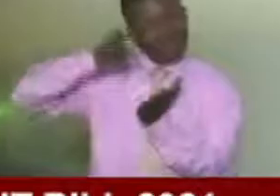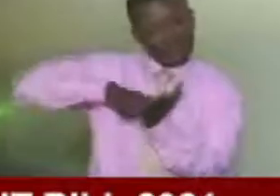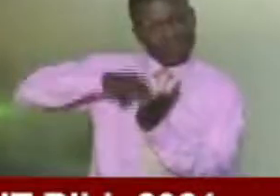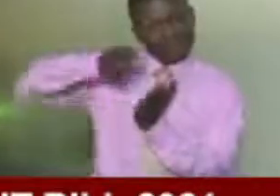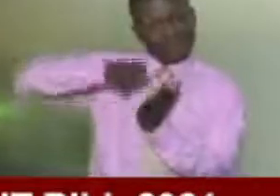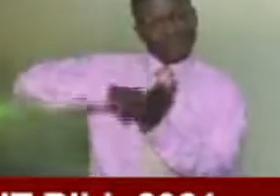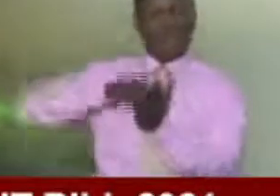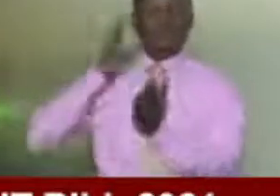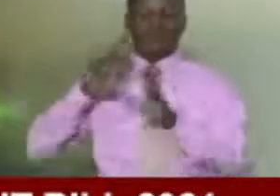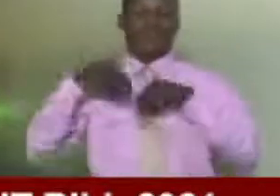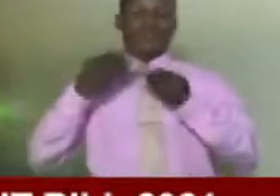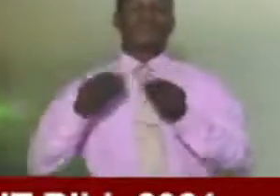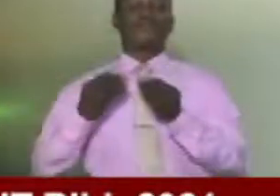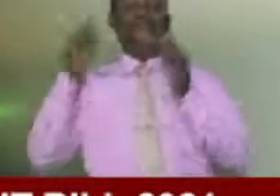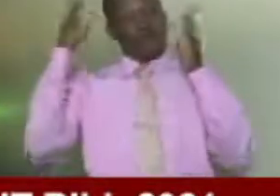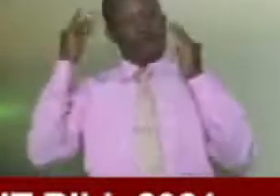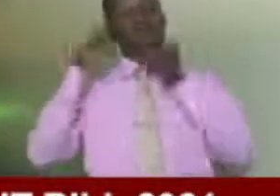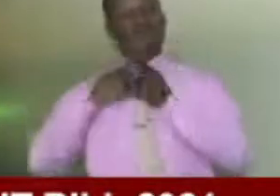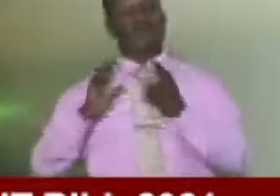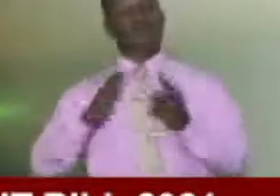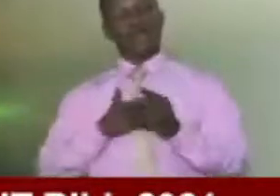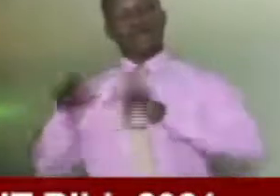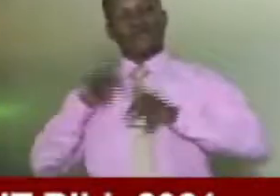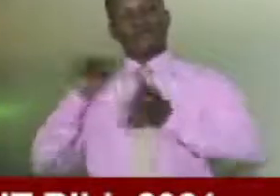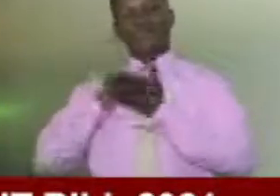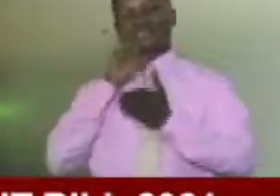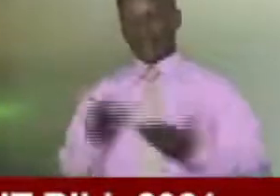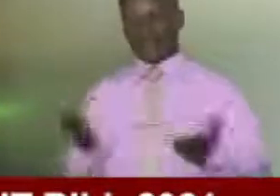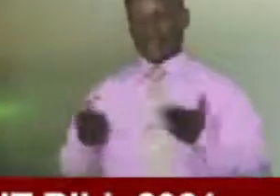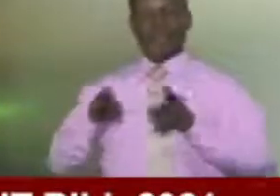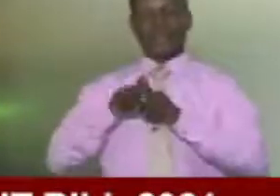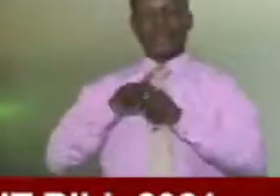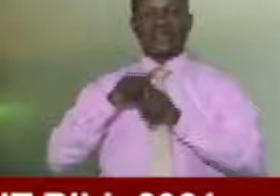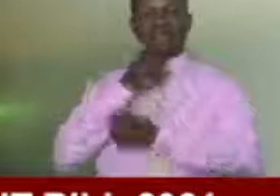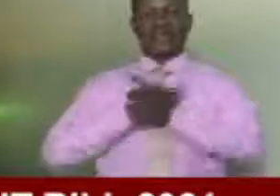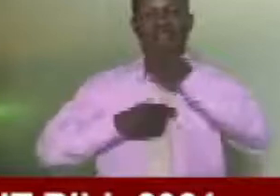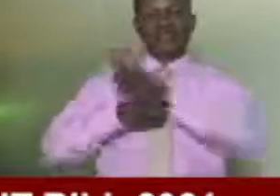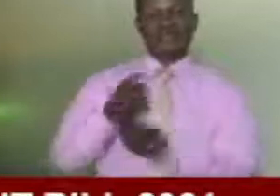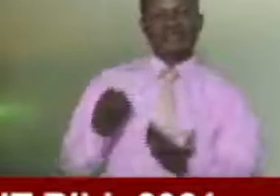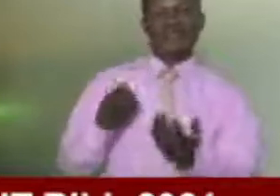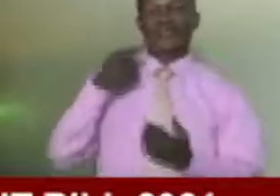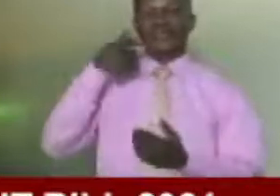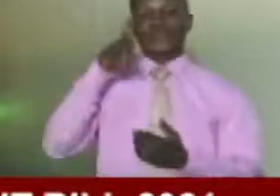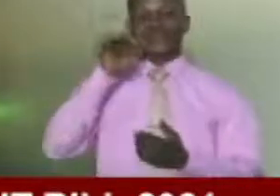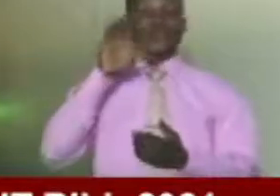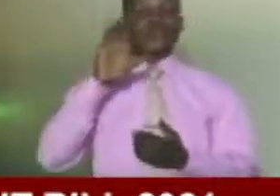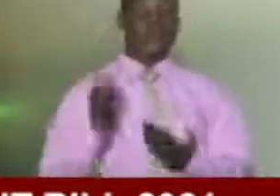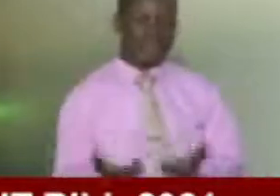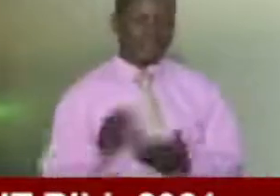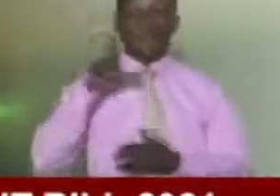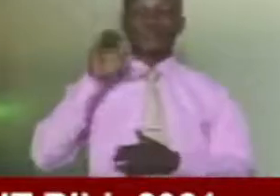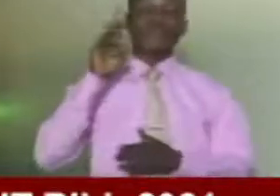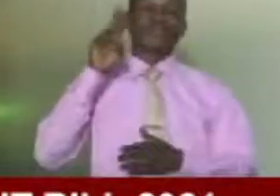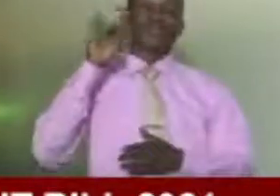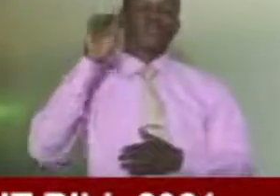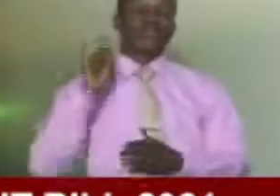likes of my colleagues who are here, David Anyele, Grace, my friend Lois, and several